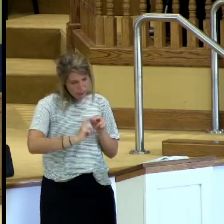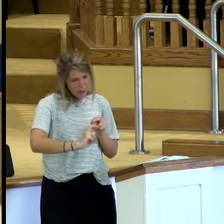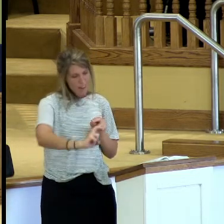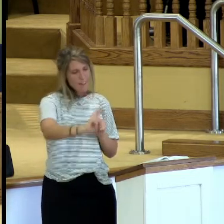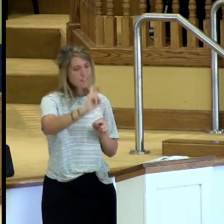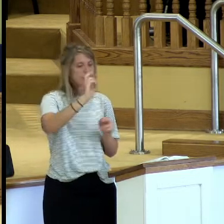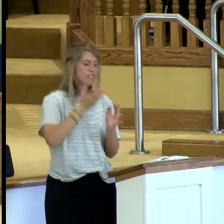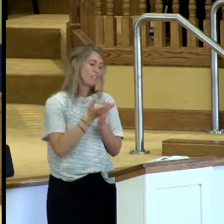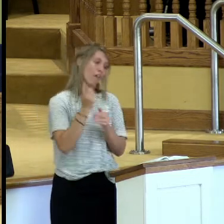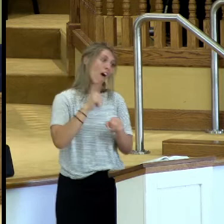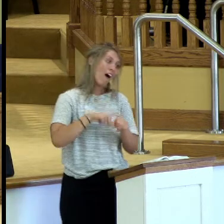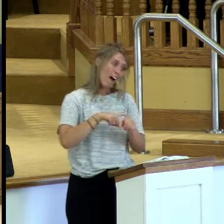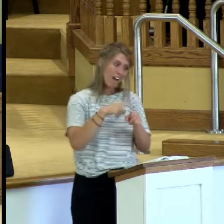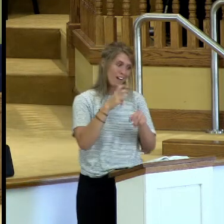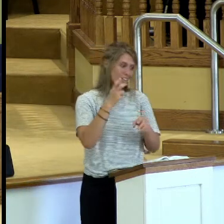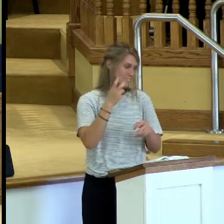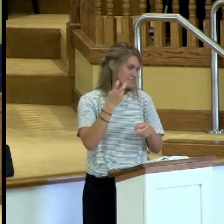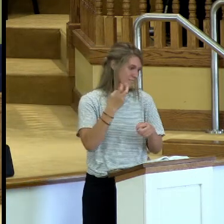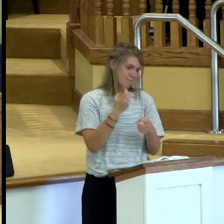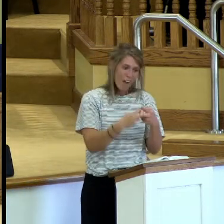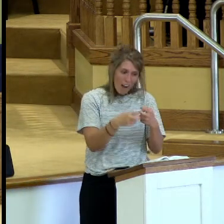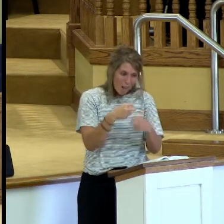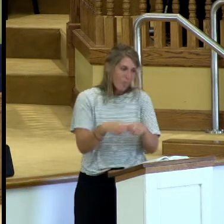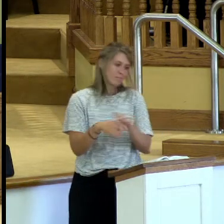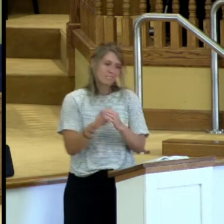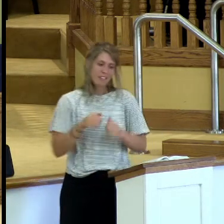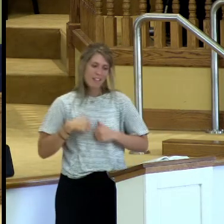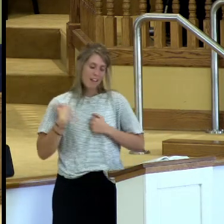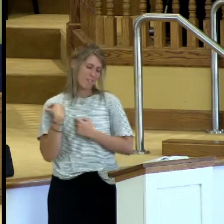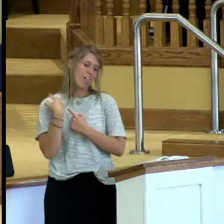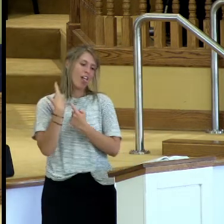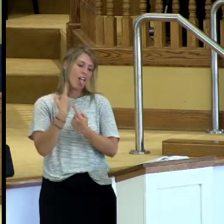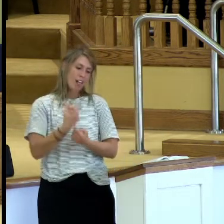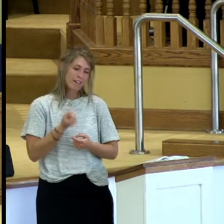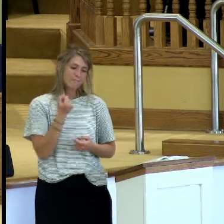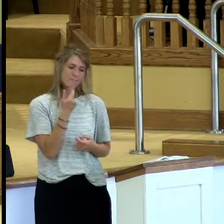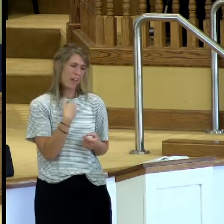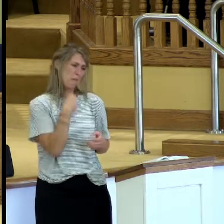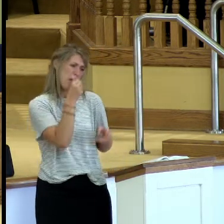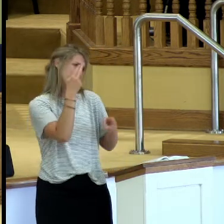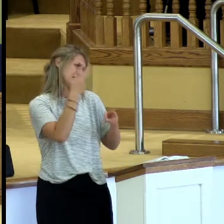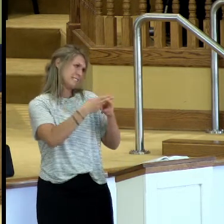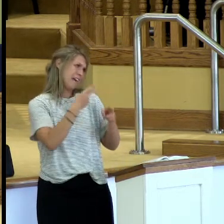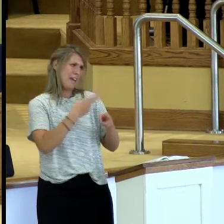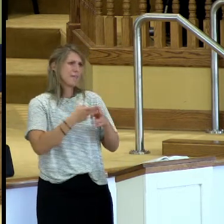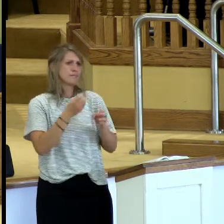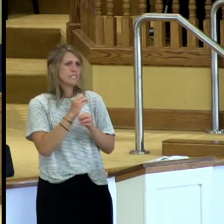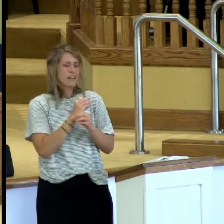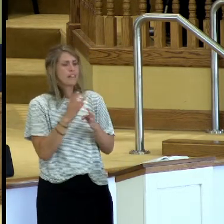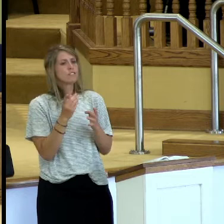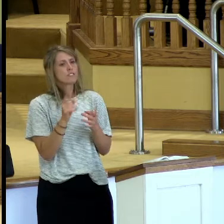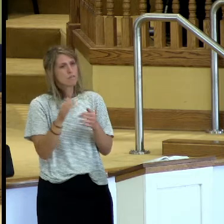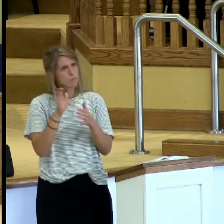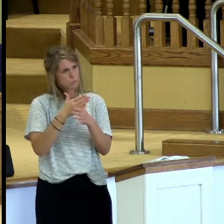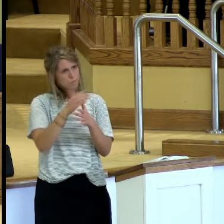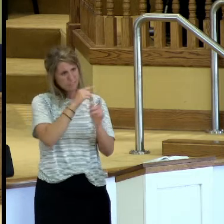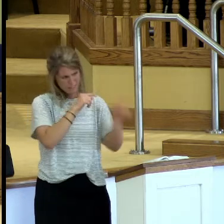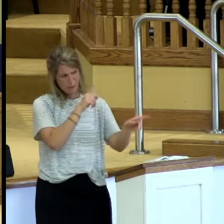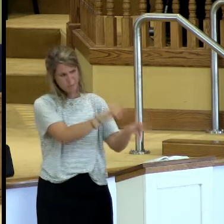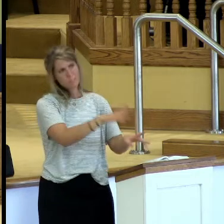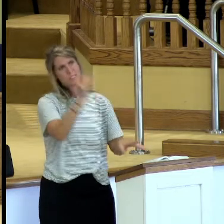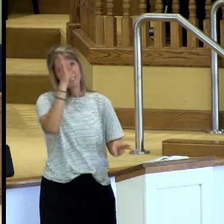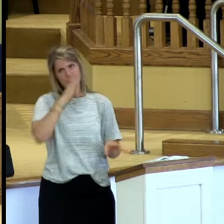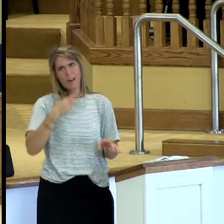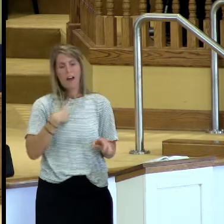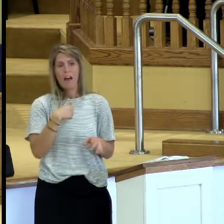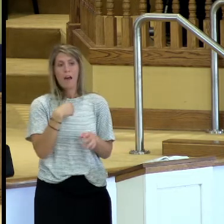through some of the trials we've already faced in such a young Christian life, some of the trials I've faced. Understand, I'm not going to name names. That's not who I'm here to do. That's between them and God. I've been